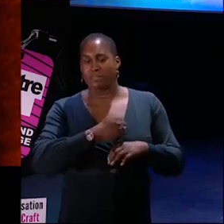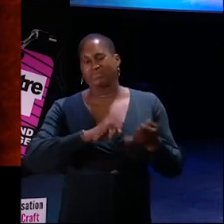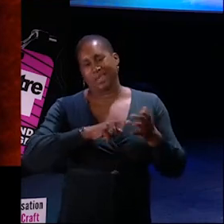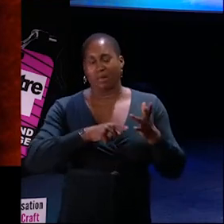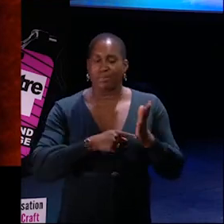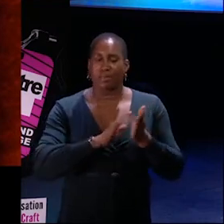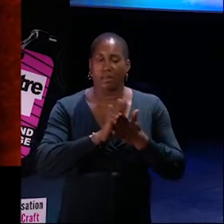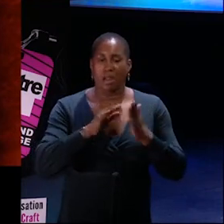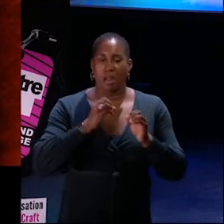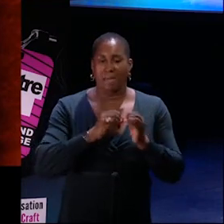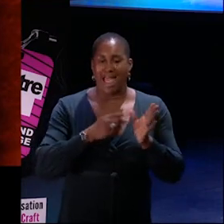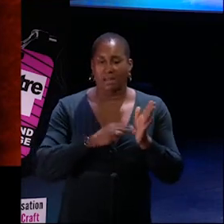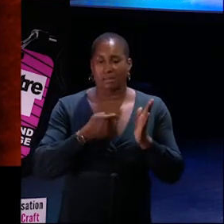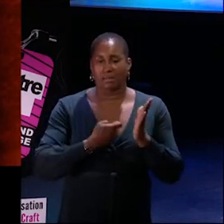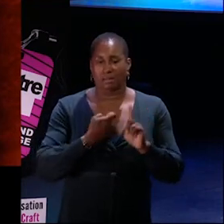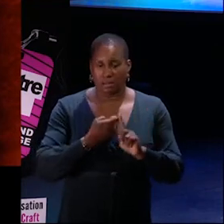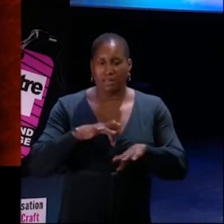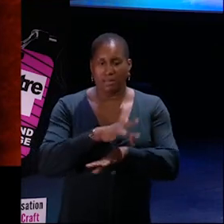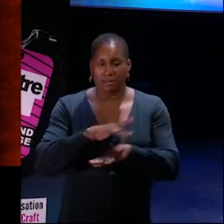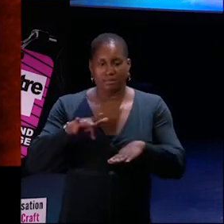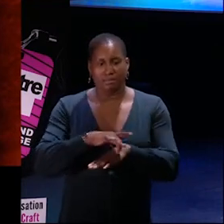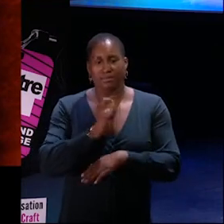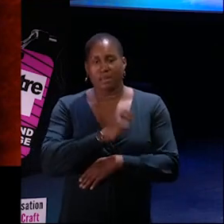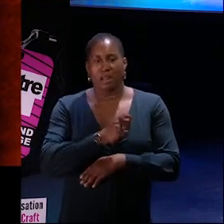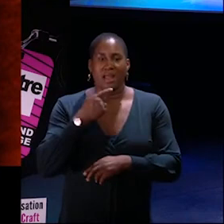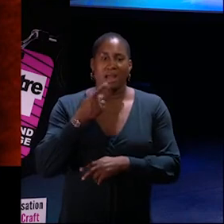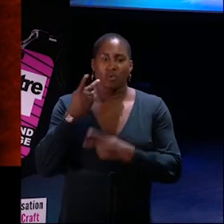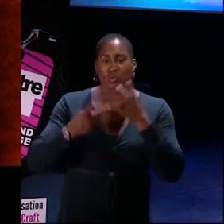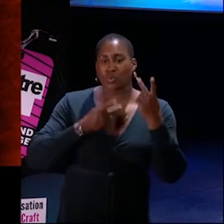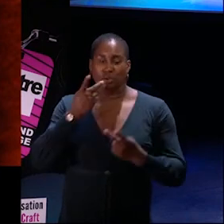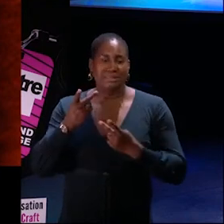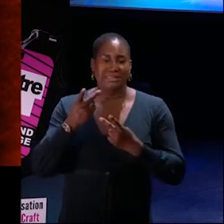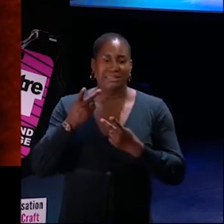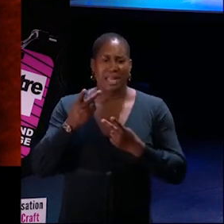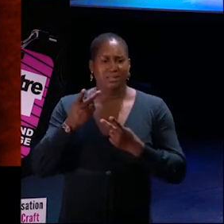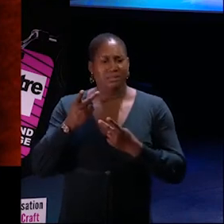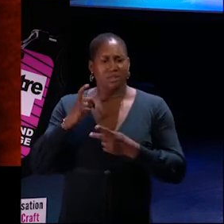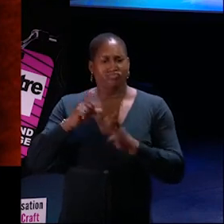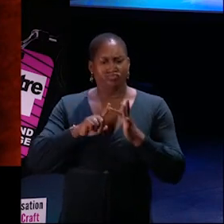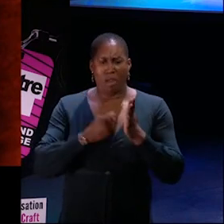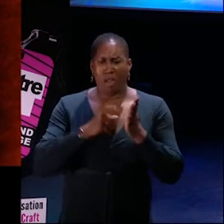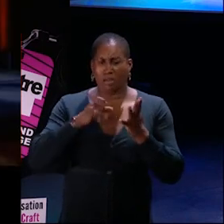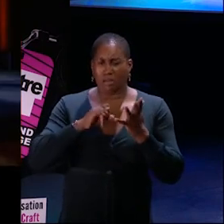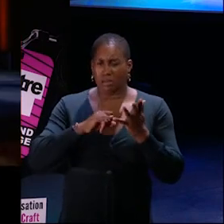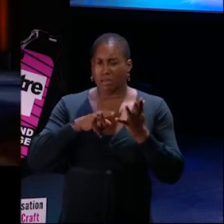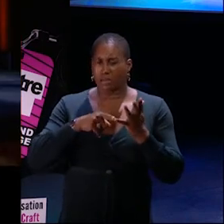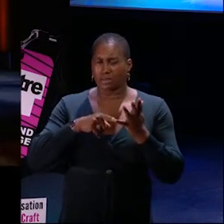set for in a sort of concert and circus performance last year, I think that